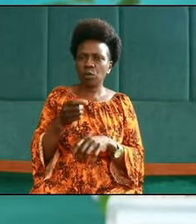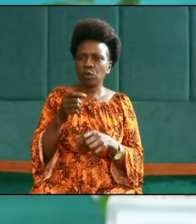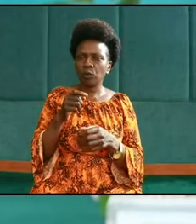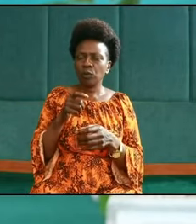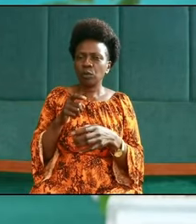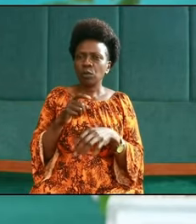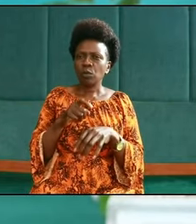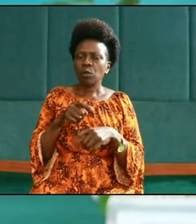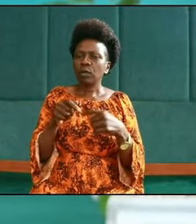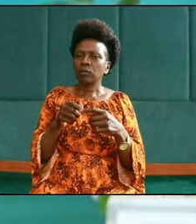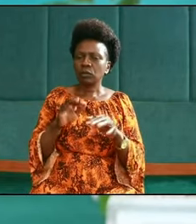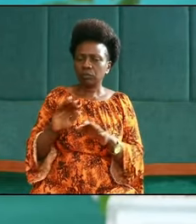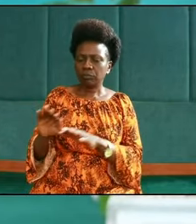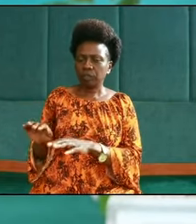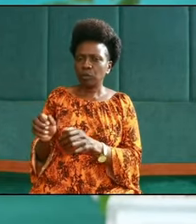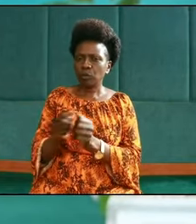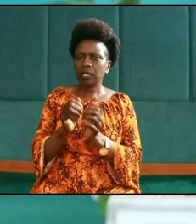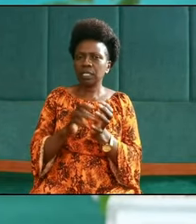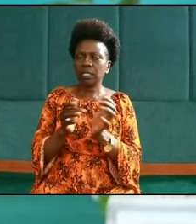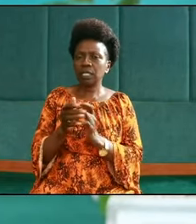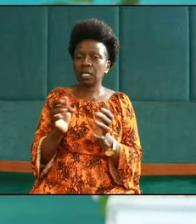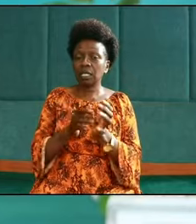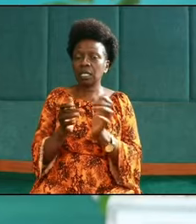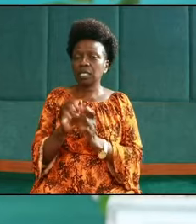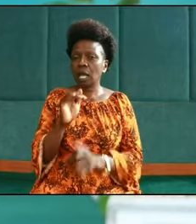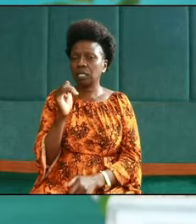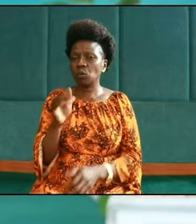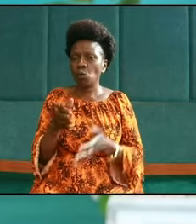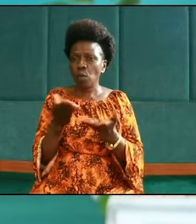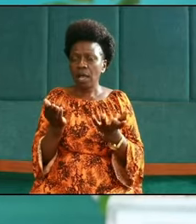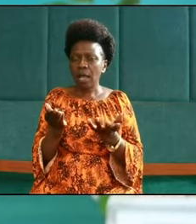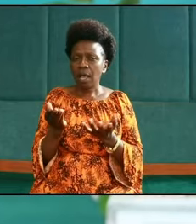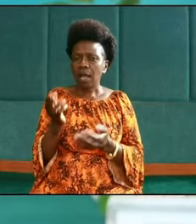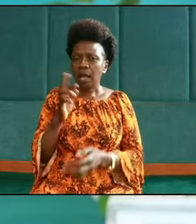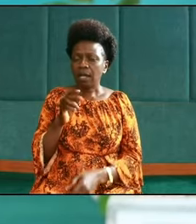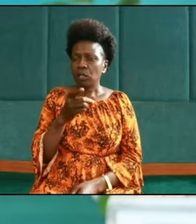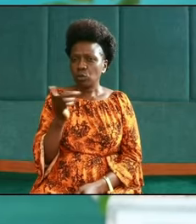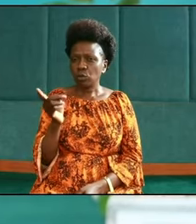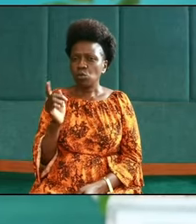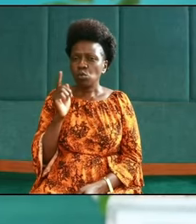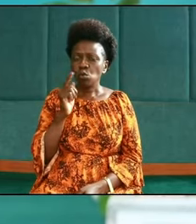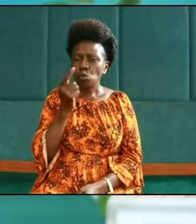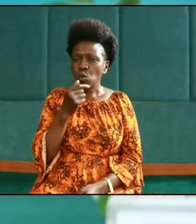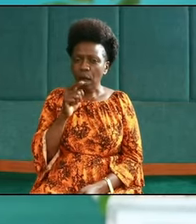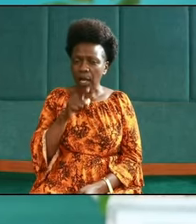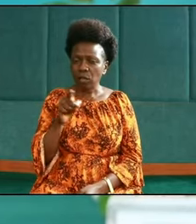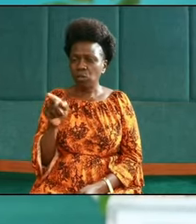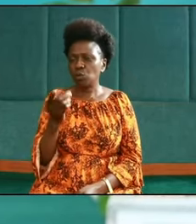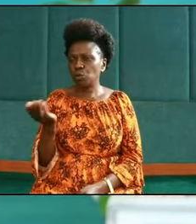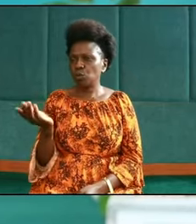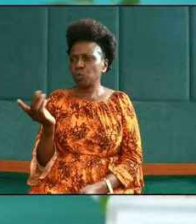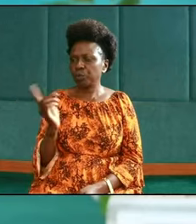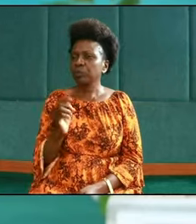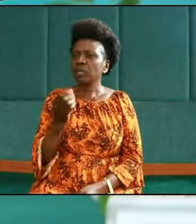he was left with Jesus, and Jesus asked, "Where are those who accused you?"